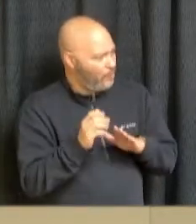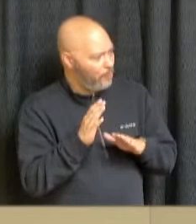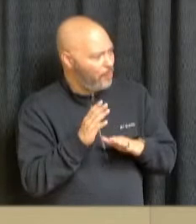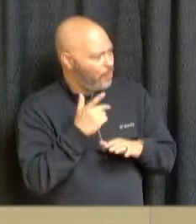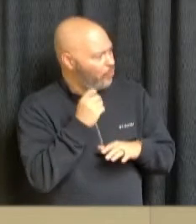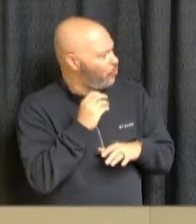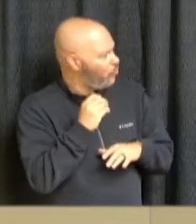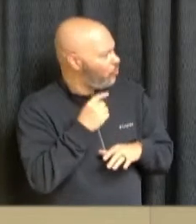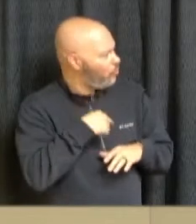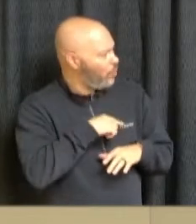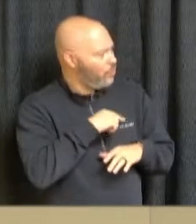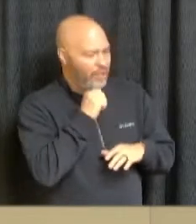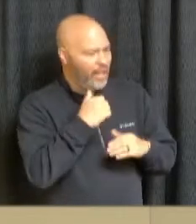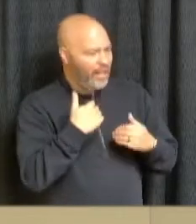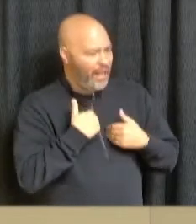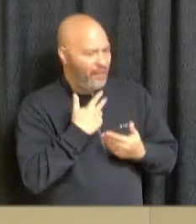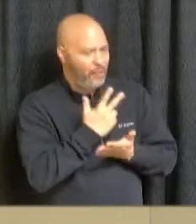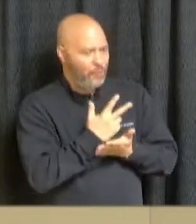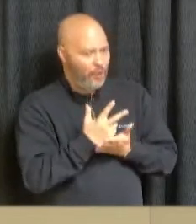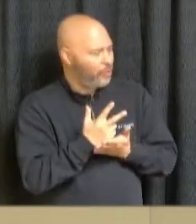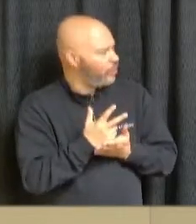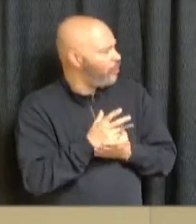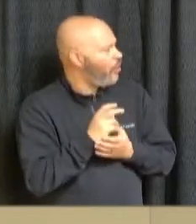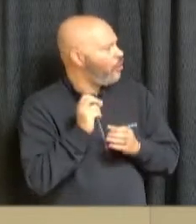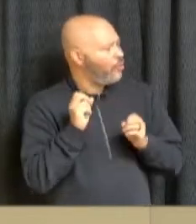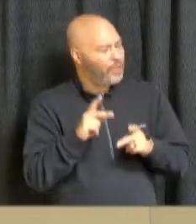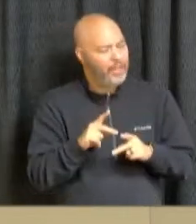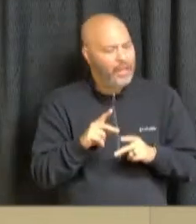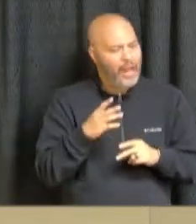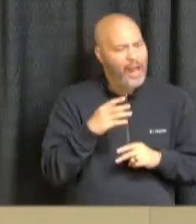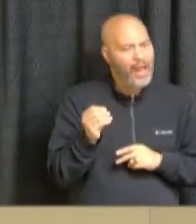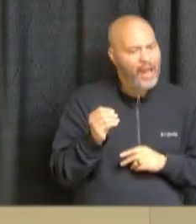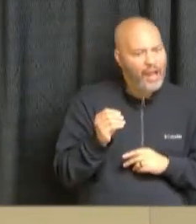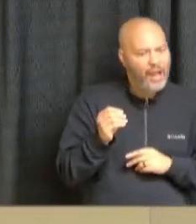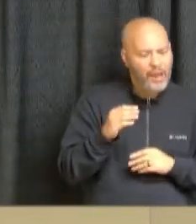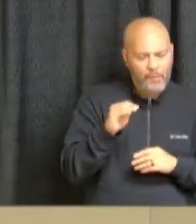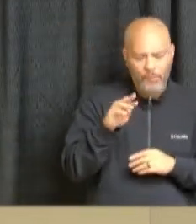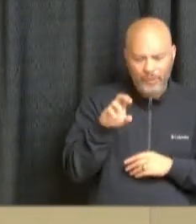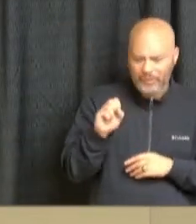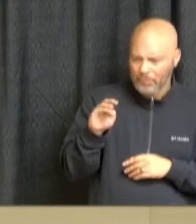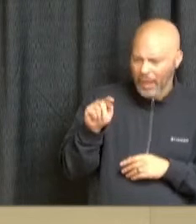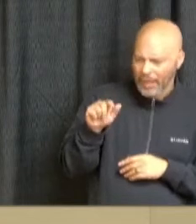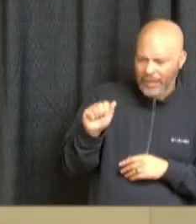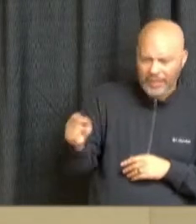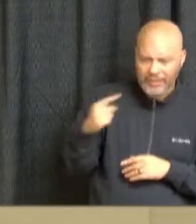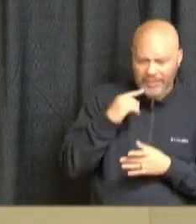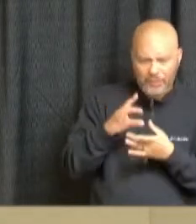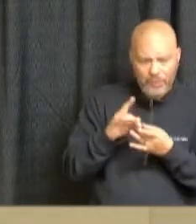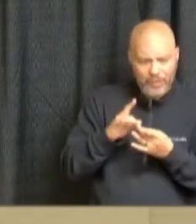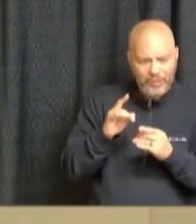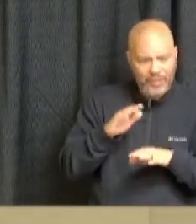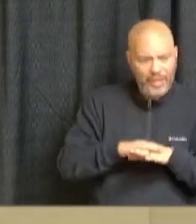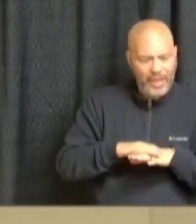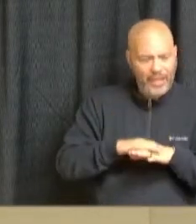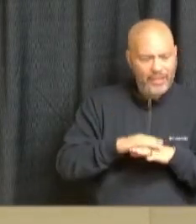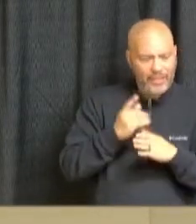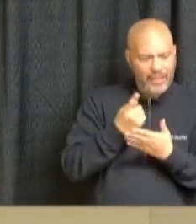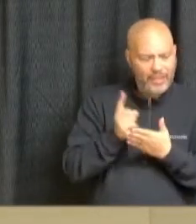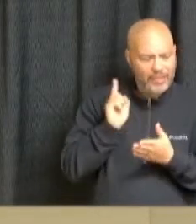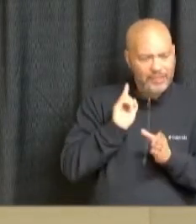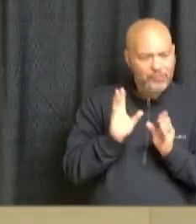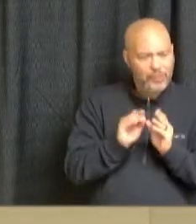So we would no longer have the parking. Okay. Well, and Ms. Mata mentioned there at the executive committee